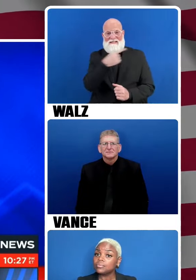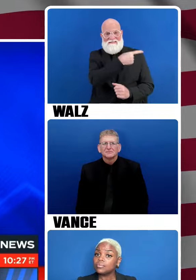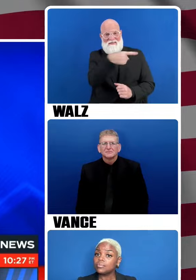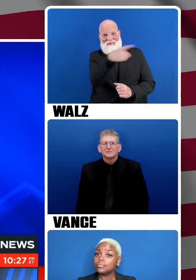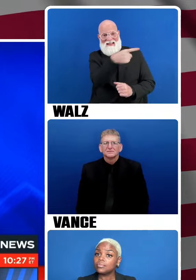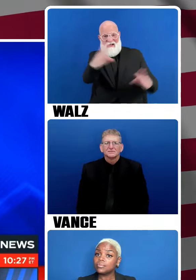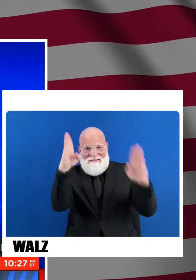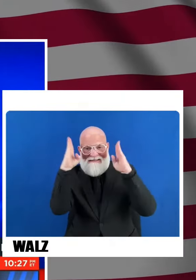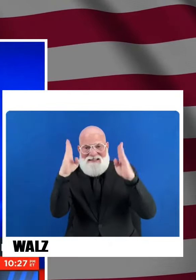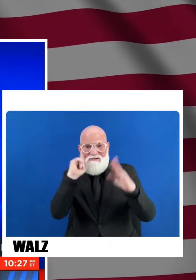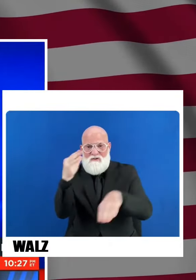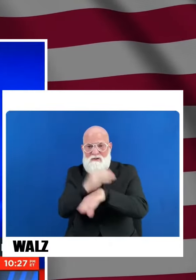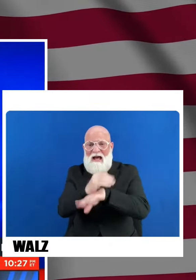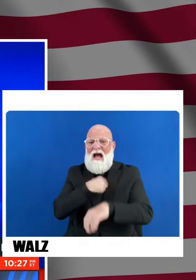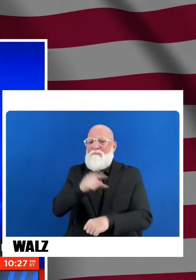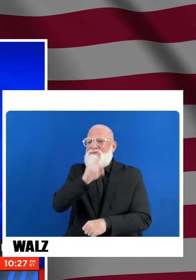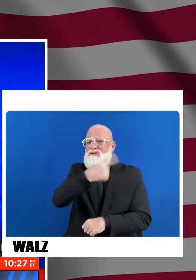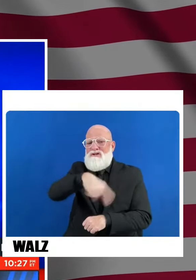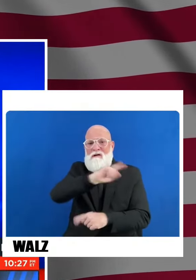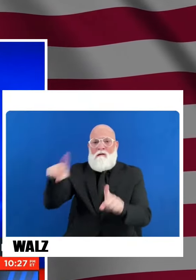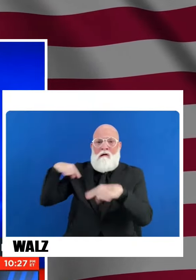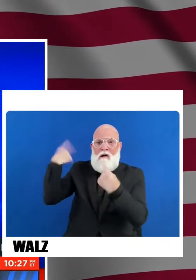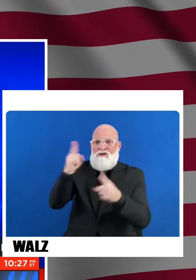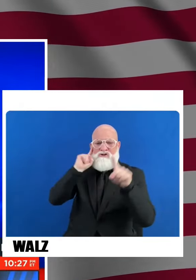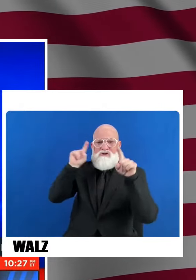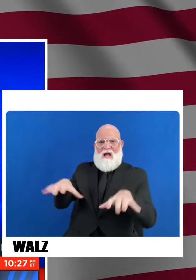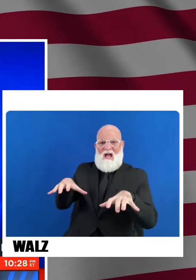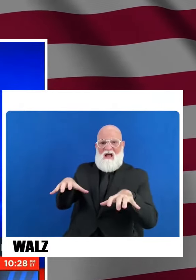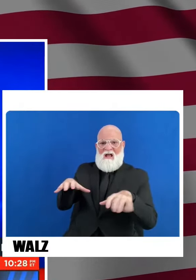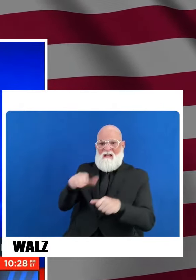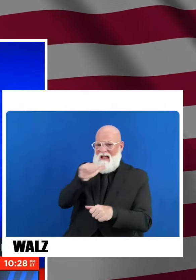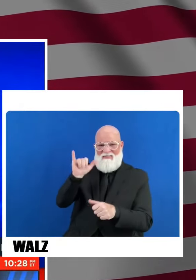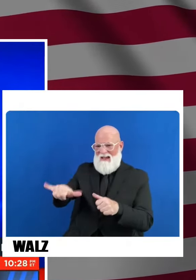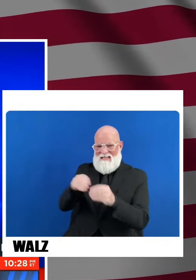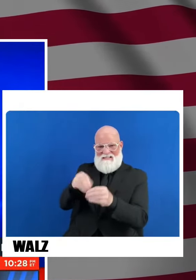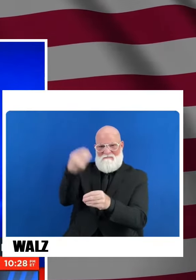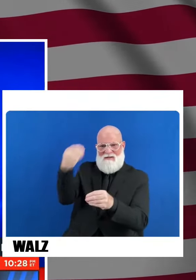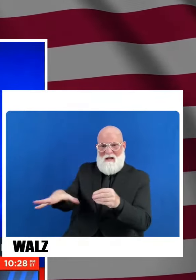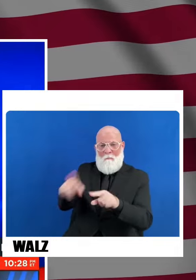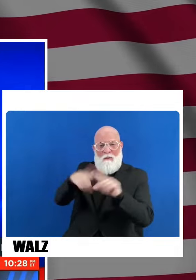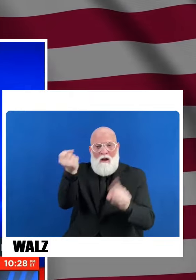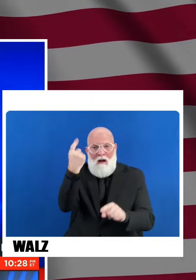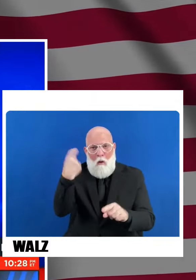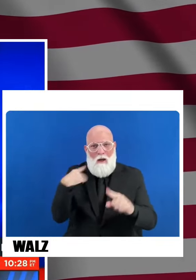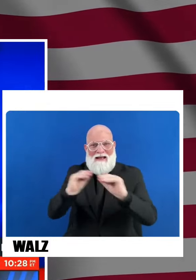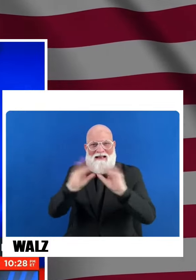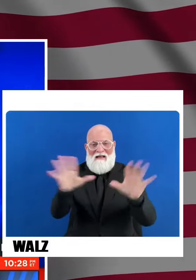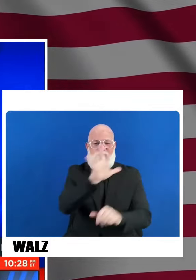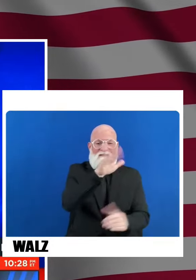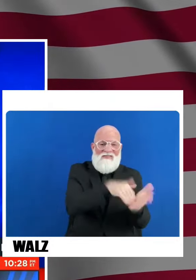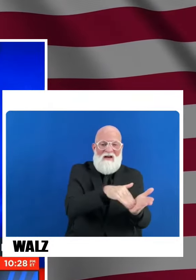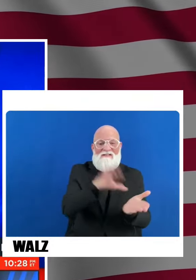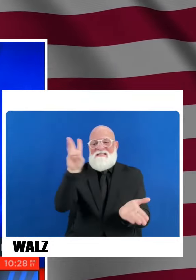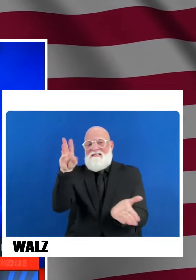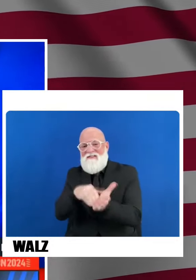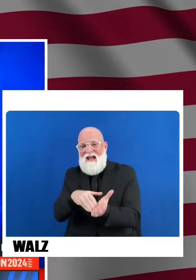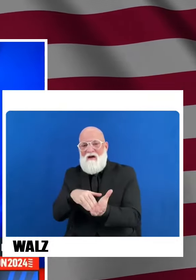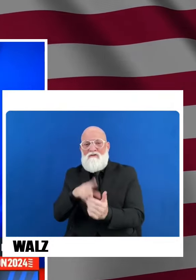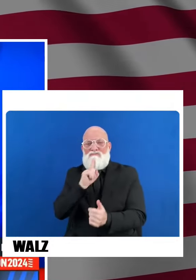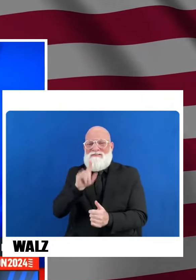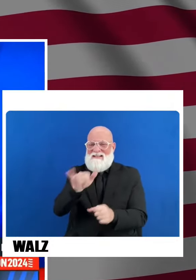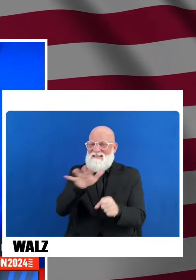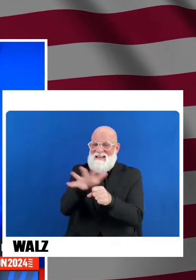hear it's not that expensive. And let's be clear, whether it's $5,000 or $6,000, that pays you about 3 or 4 months. Let's be clear of where we're